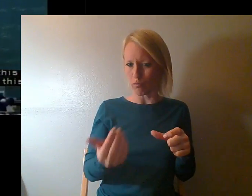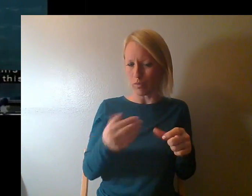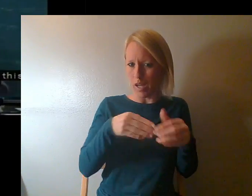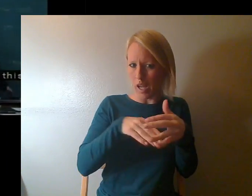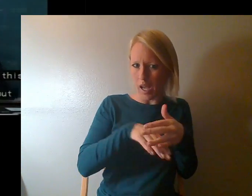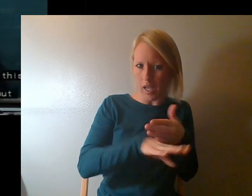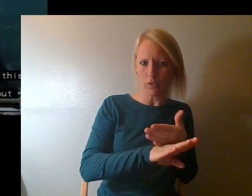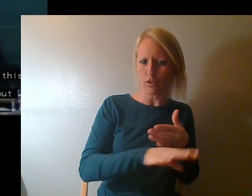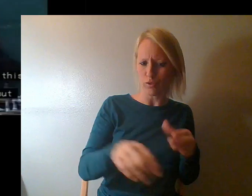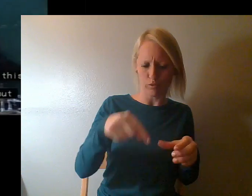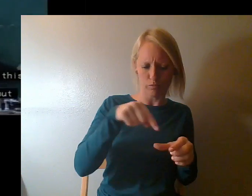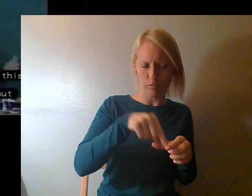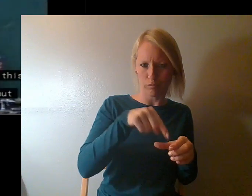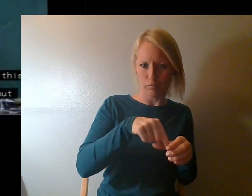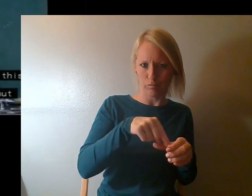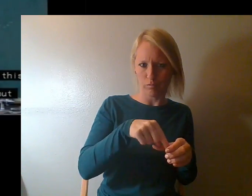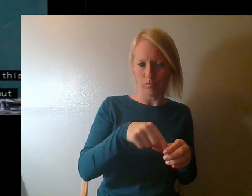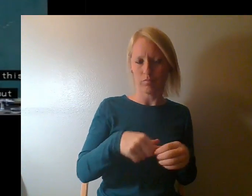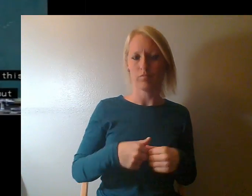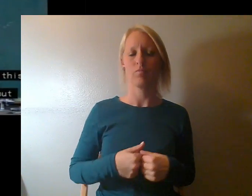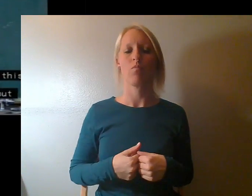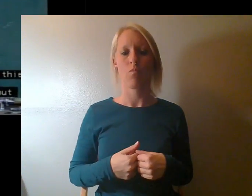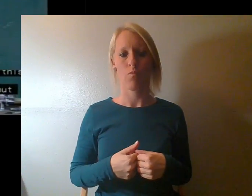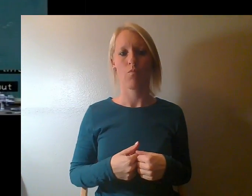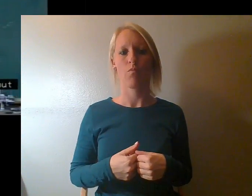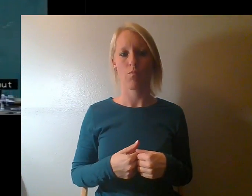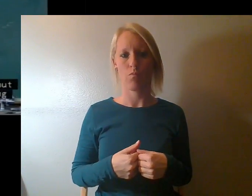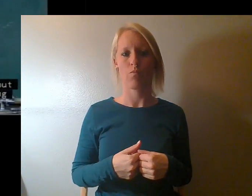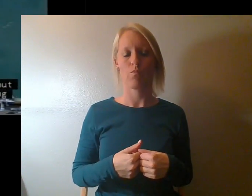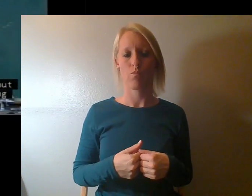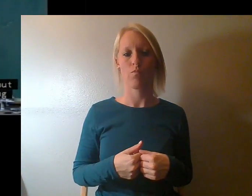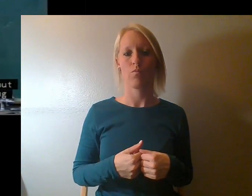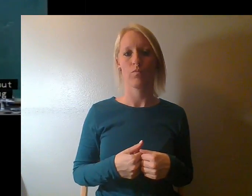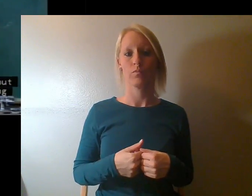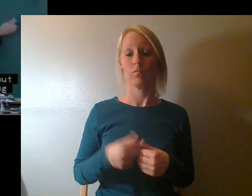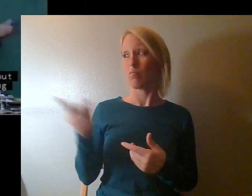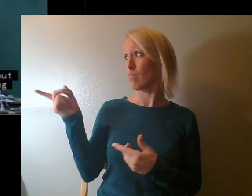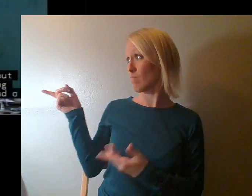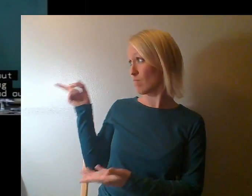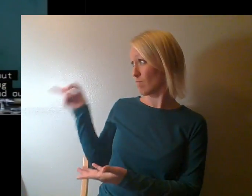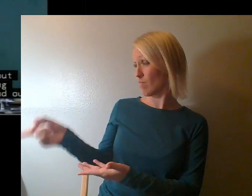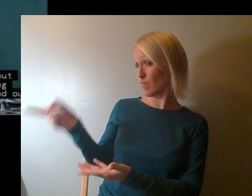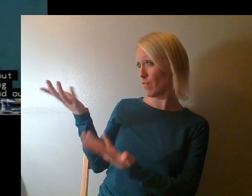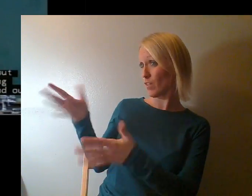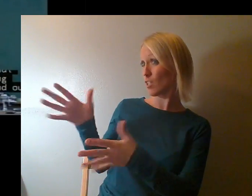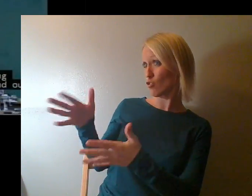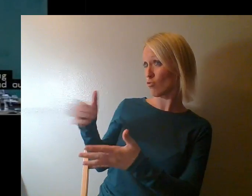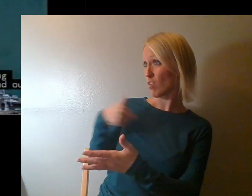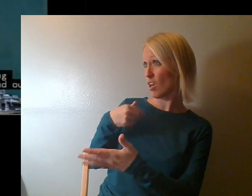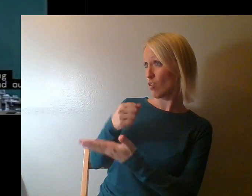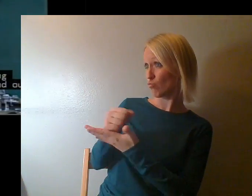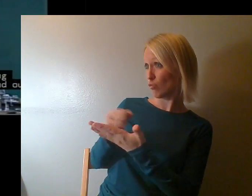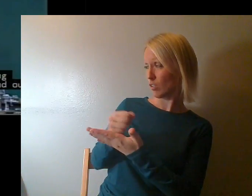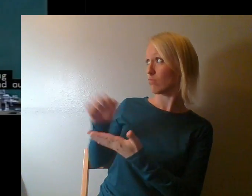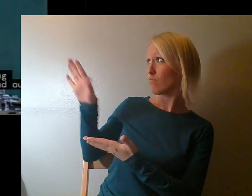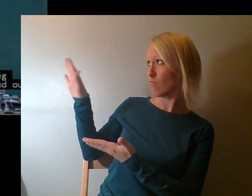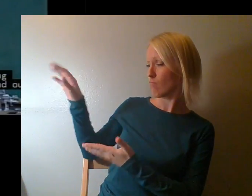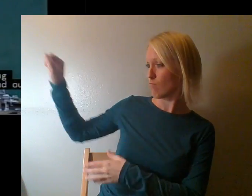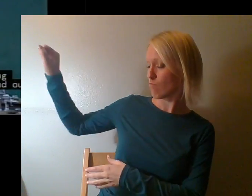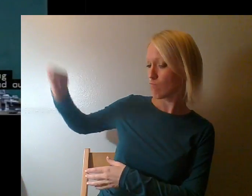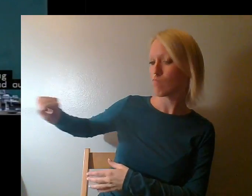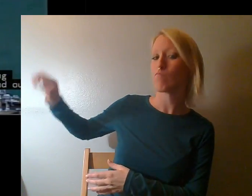Okay. So, we're going to talk about two processes that are going to allow material to get in and out of the cell.